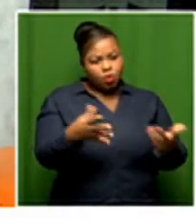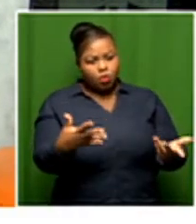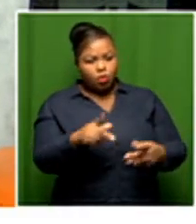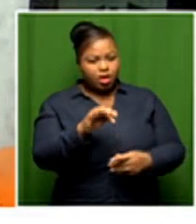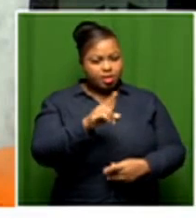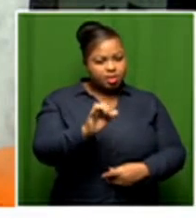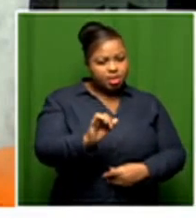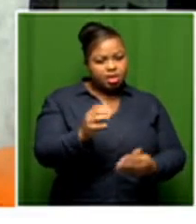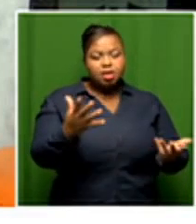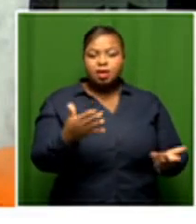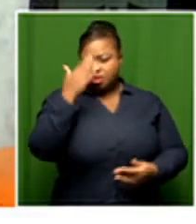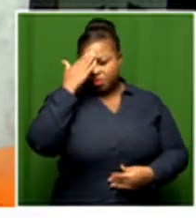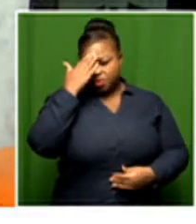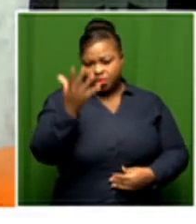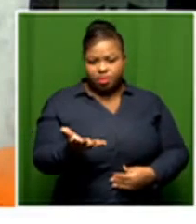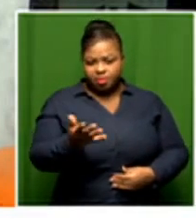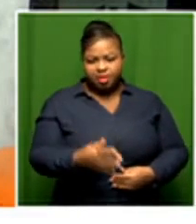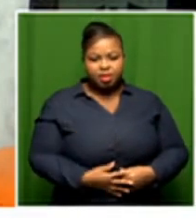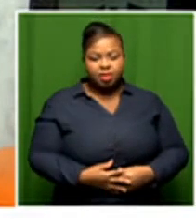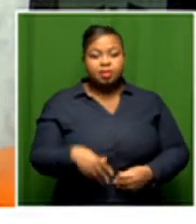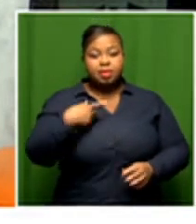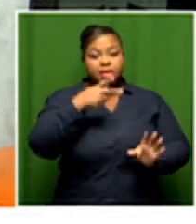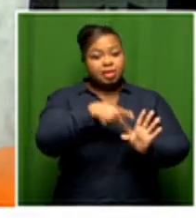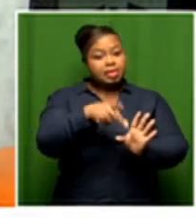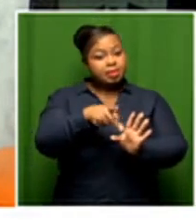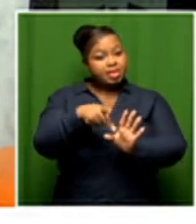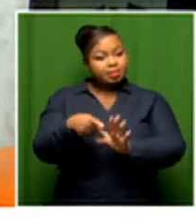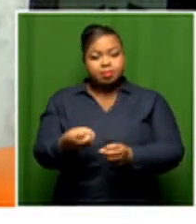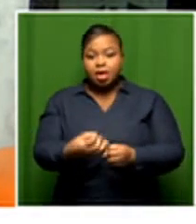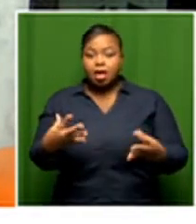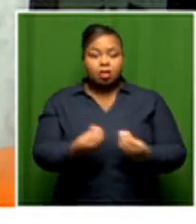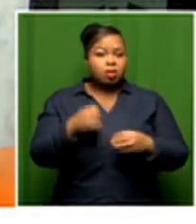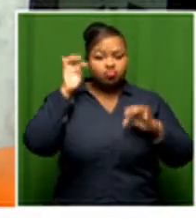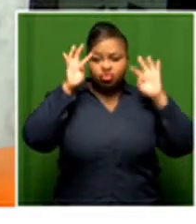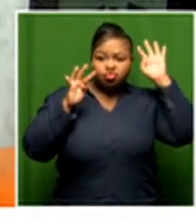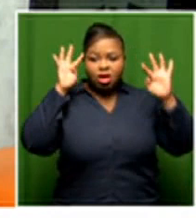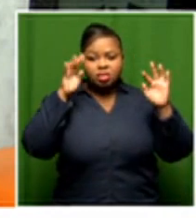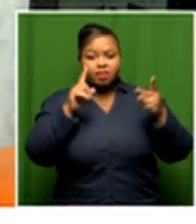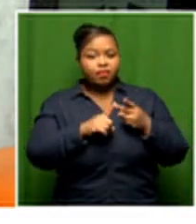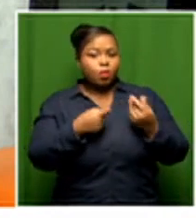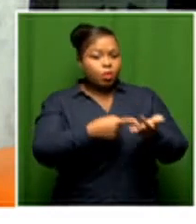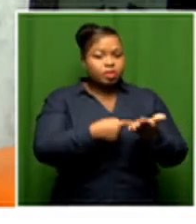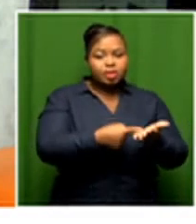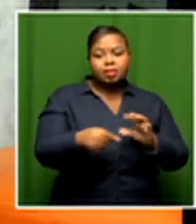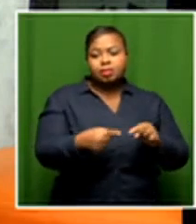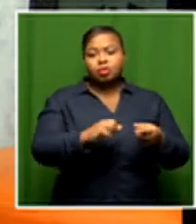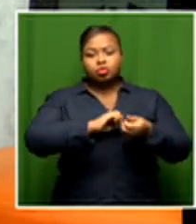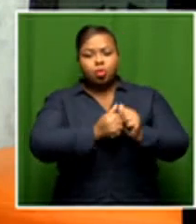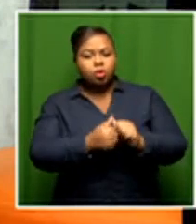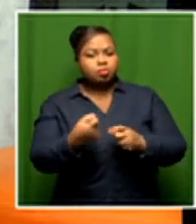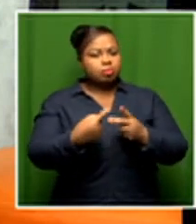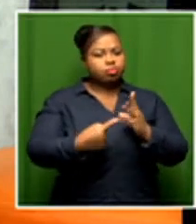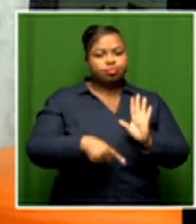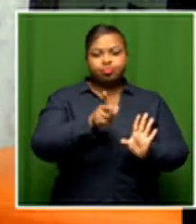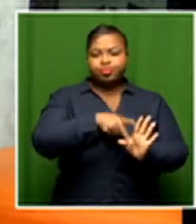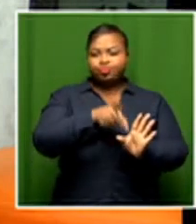vibe. You know, even at school, I was participating in a lot of things that are very creative, whether it's debating, whether it's athletes, whether I was